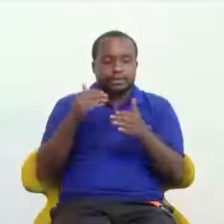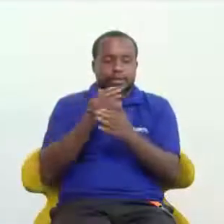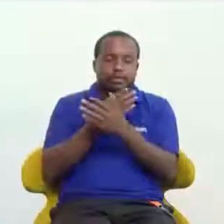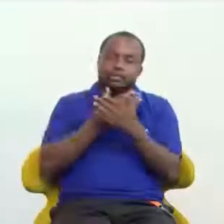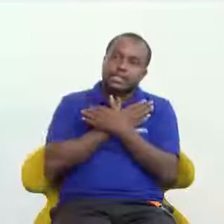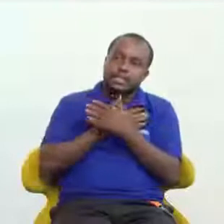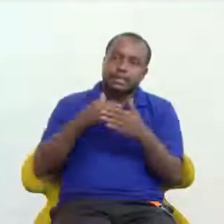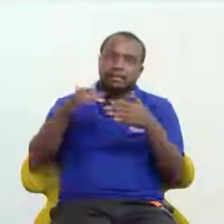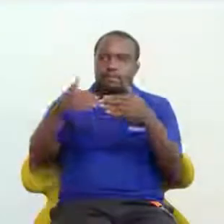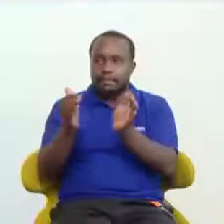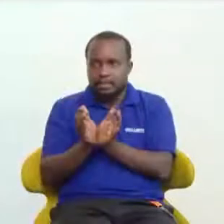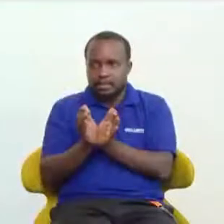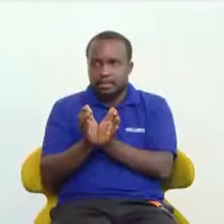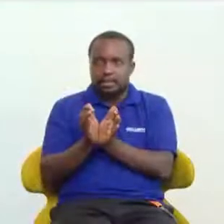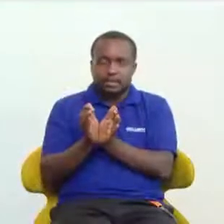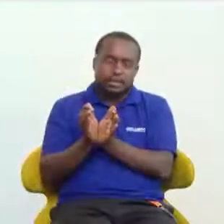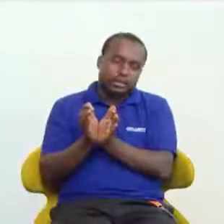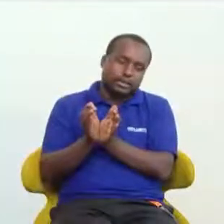family. It could be for you.